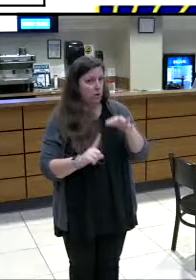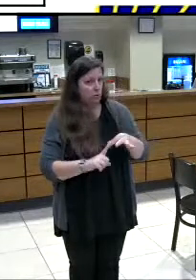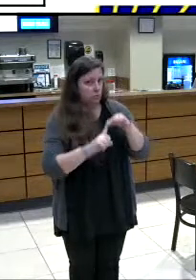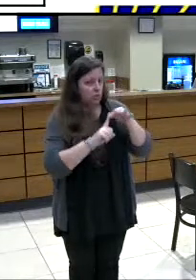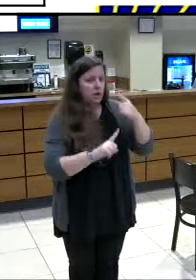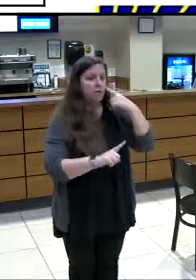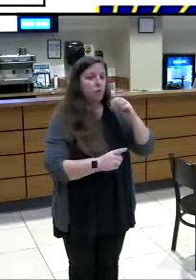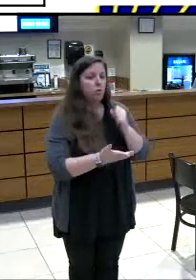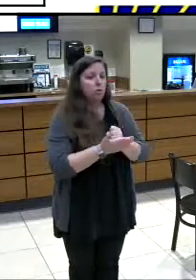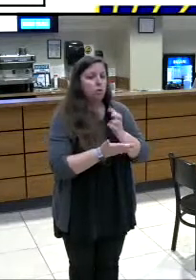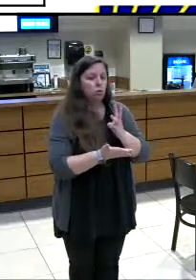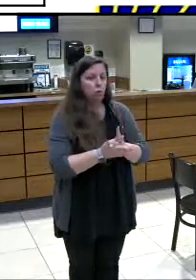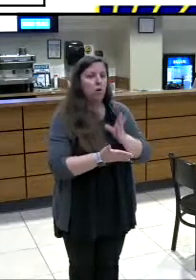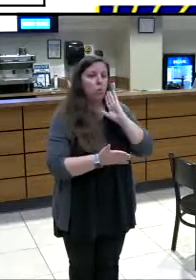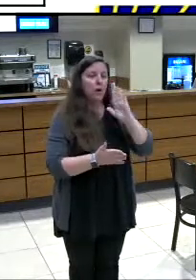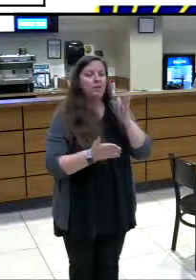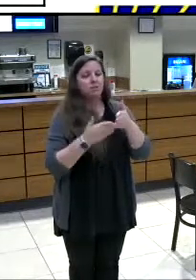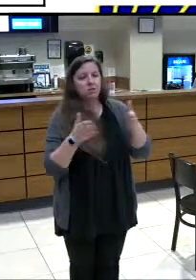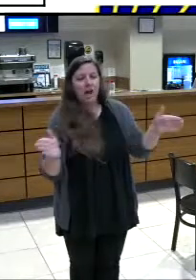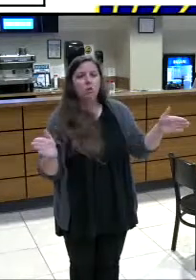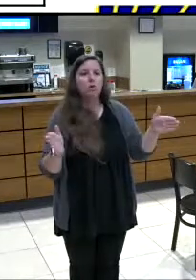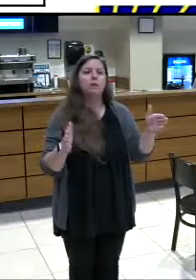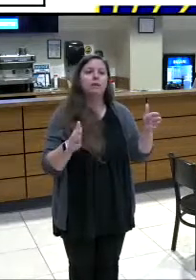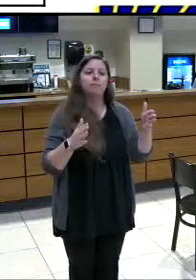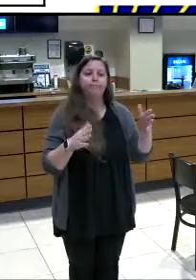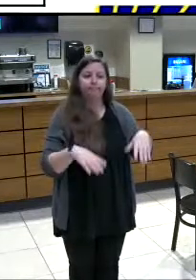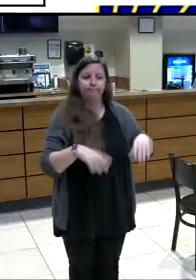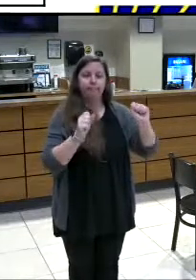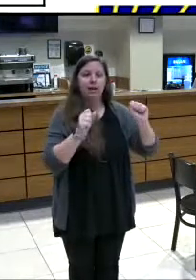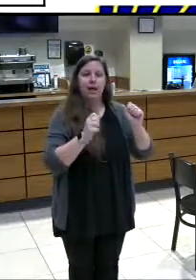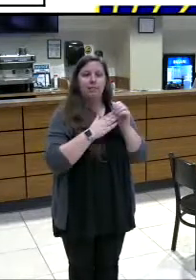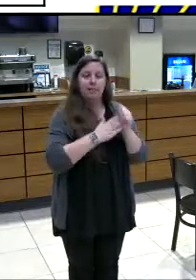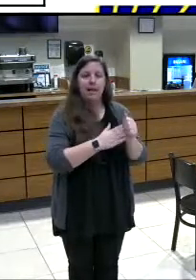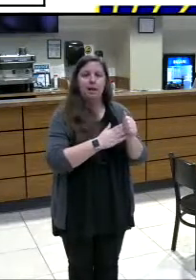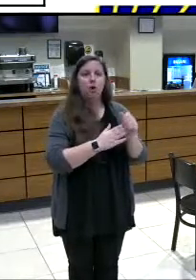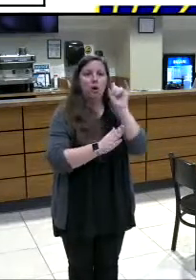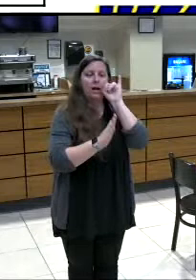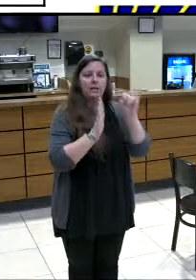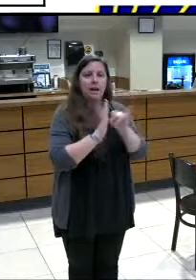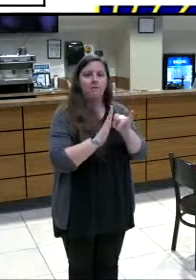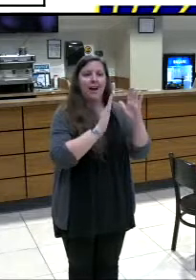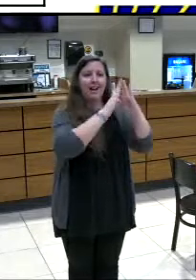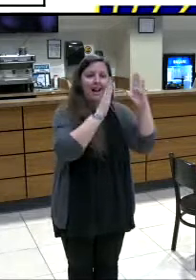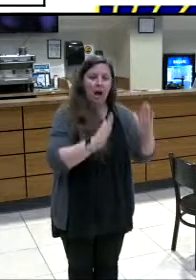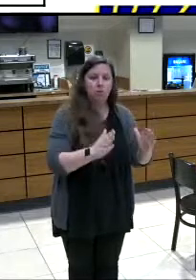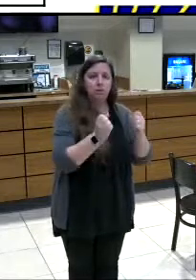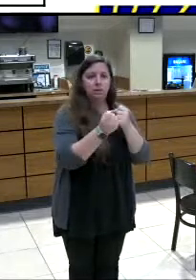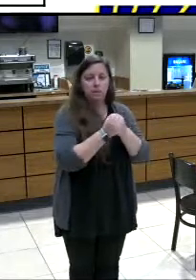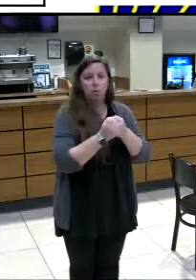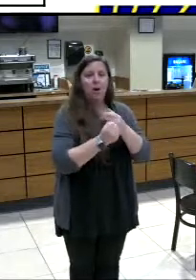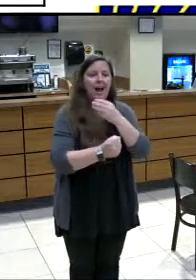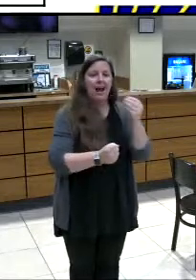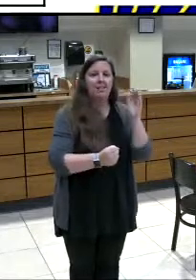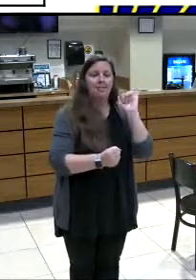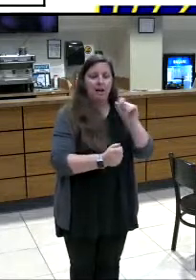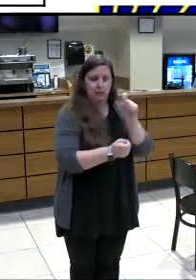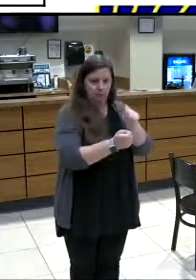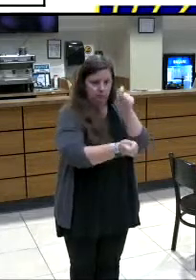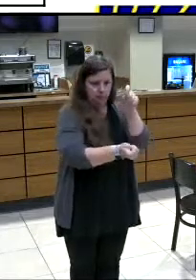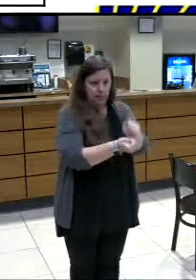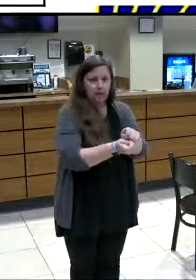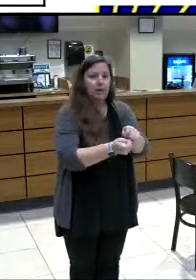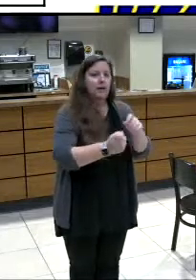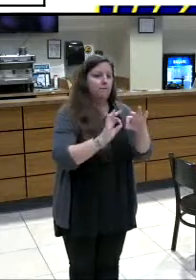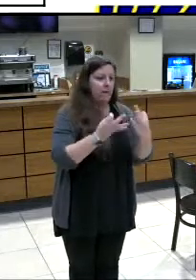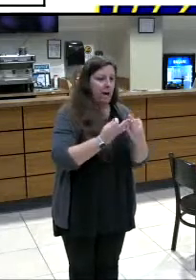generally will take the lead on identifying housing support and that targeted financial and economic aid that families and students are in need